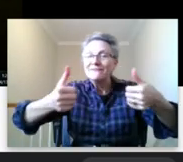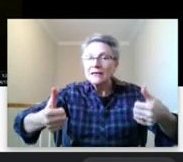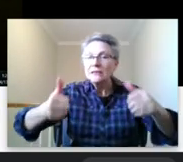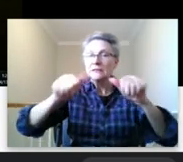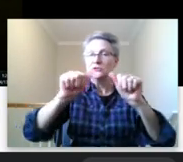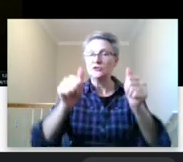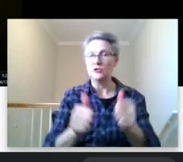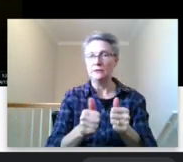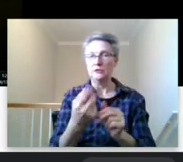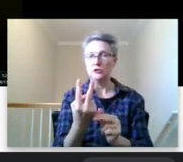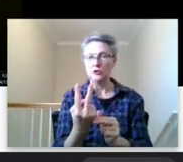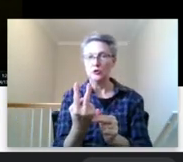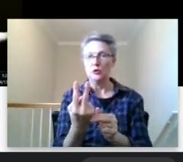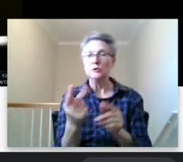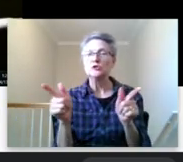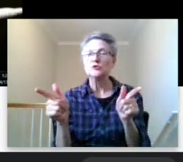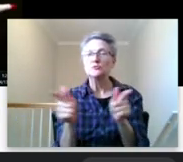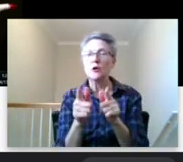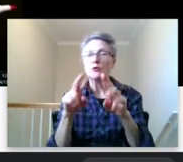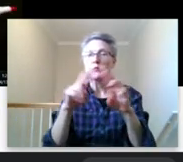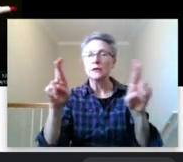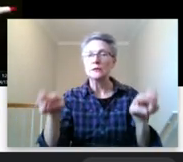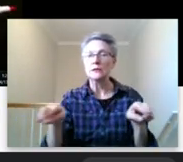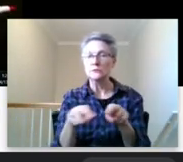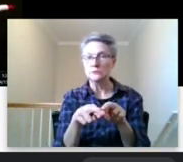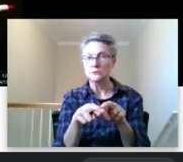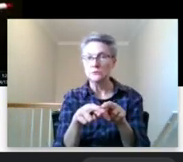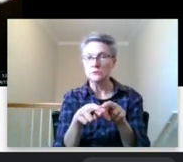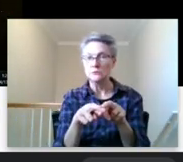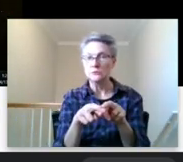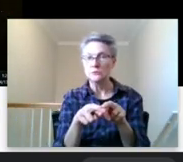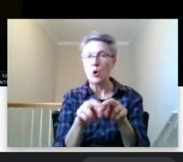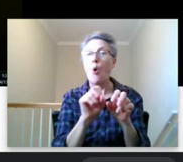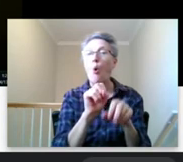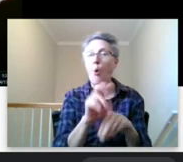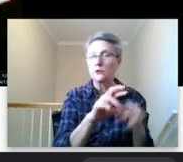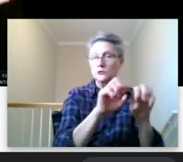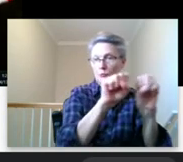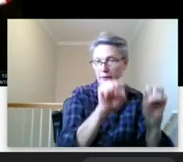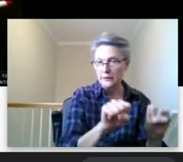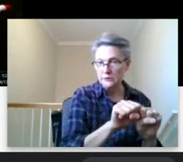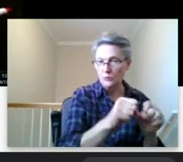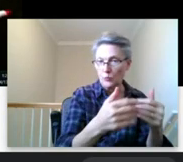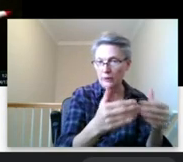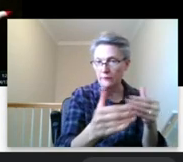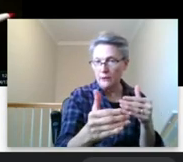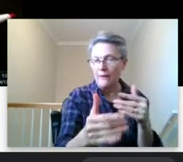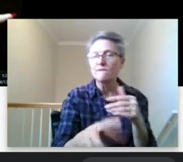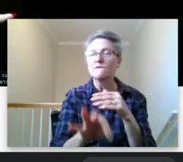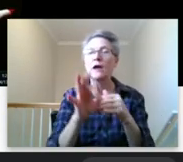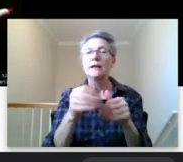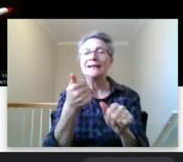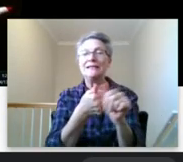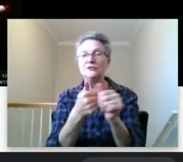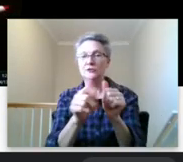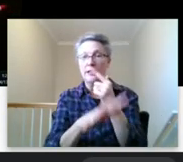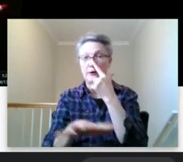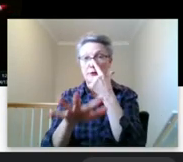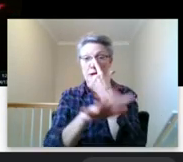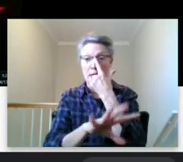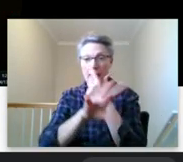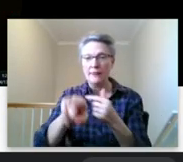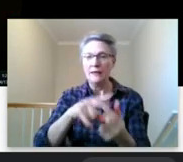2 smaller figures that are both rectangles or squares and find their independent areas and then add them